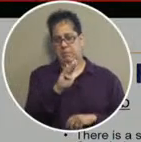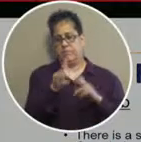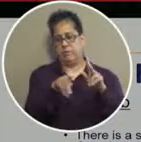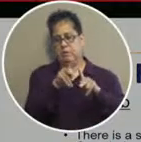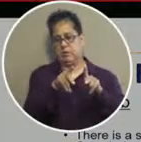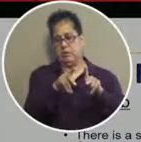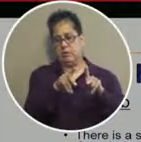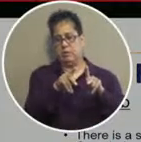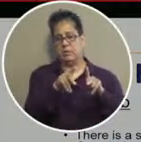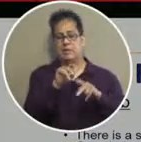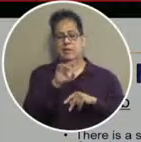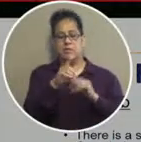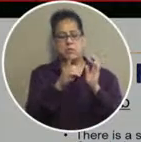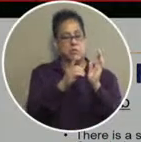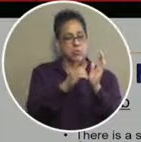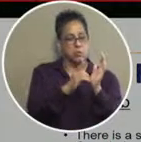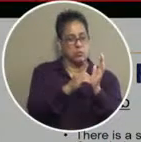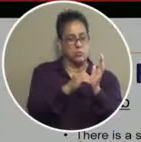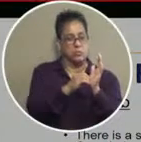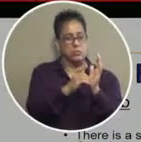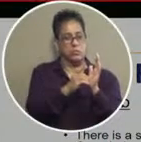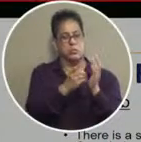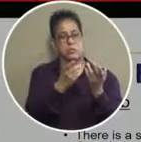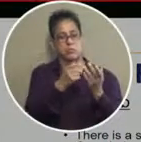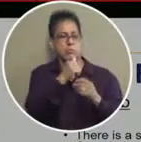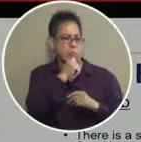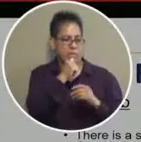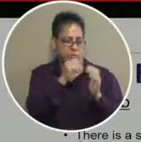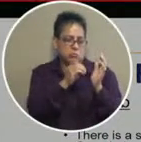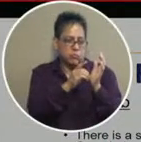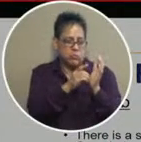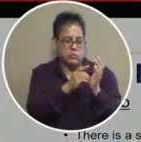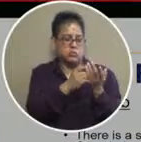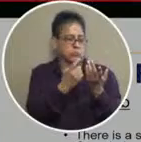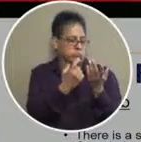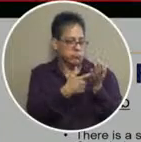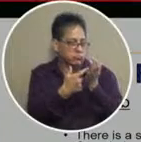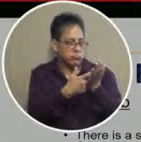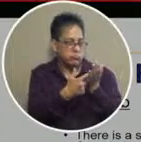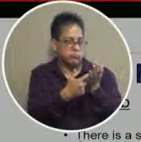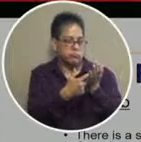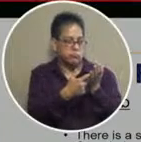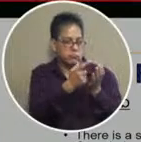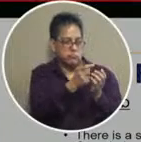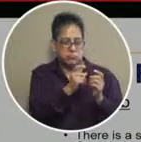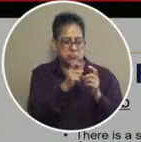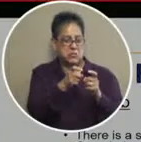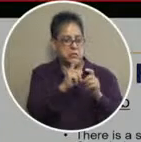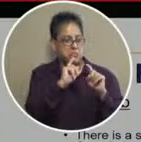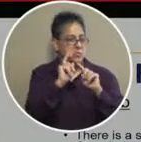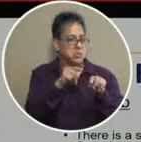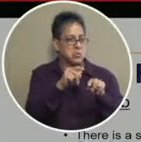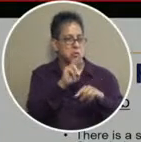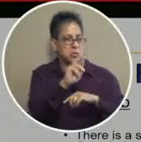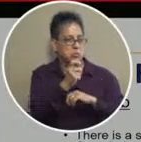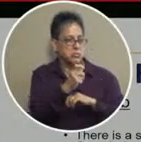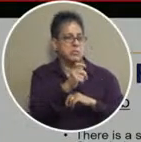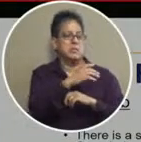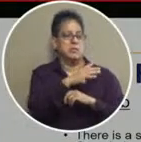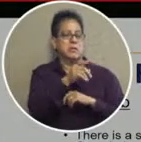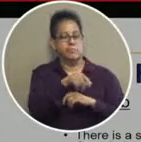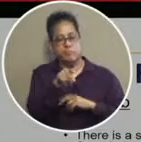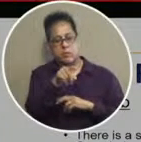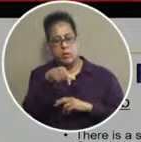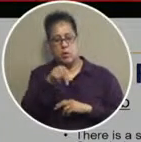what happens is if you're a physician, if you see a private physician and they provide you with an order, then you can go to the